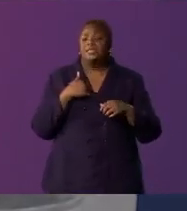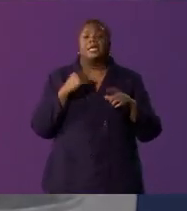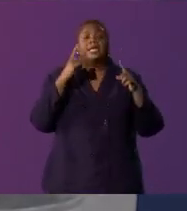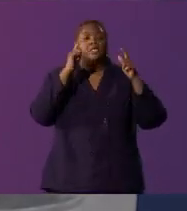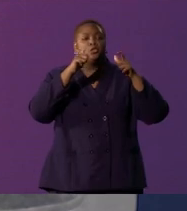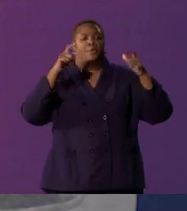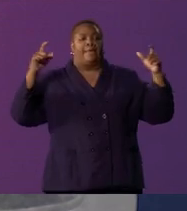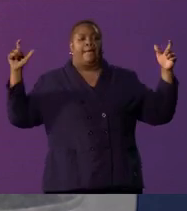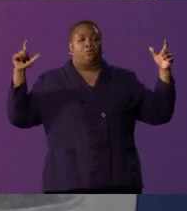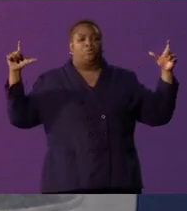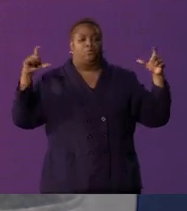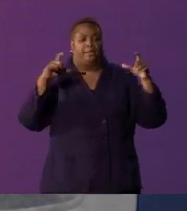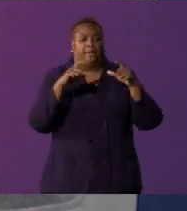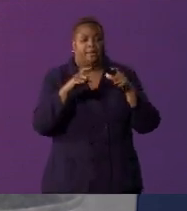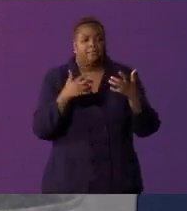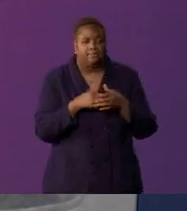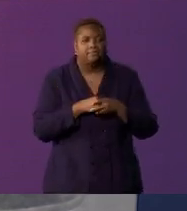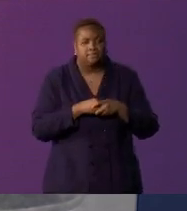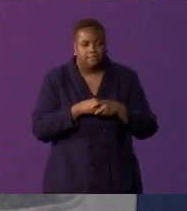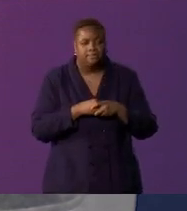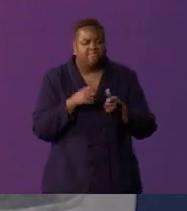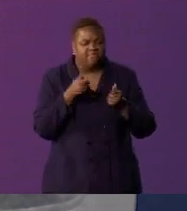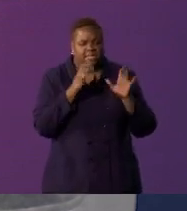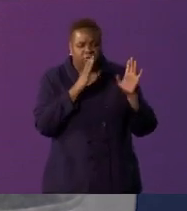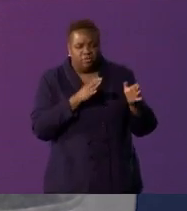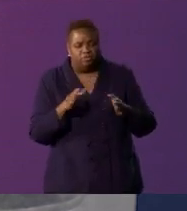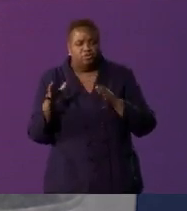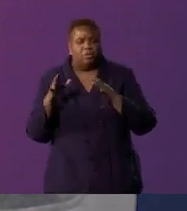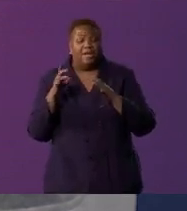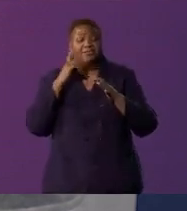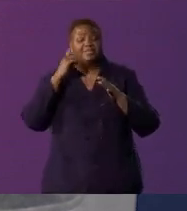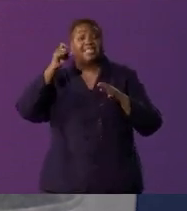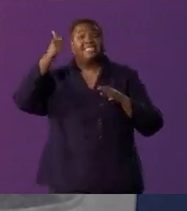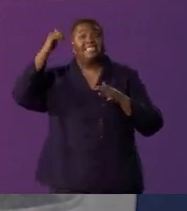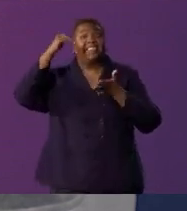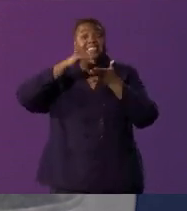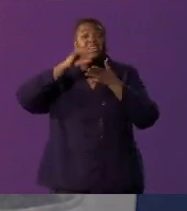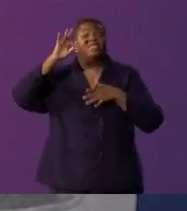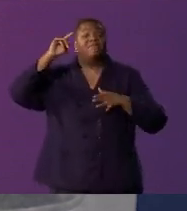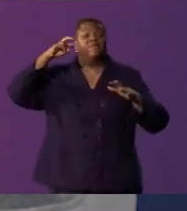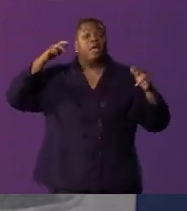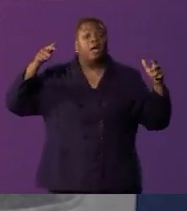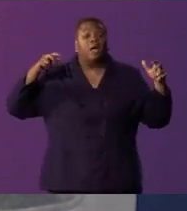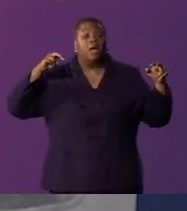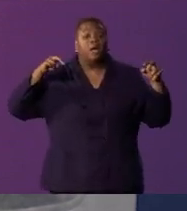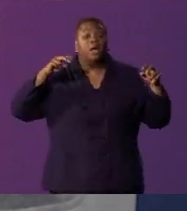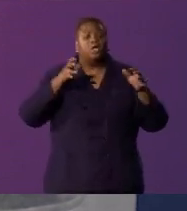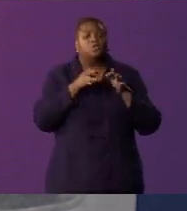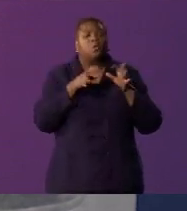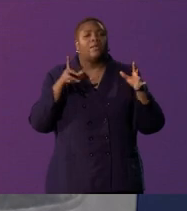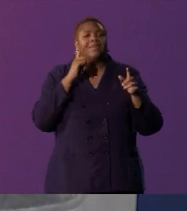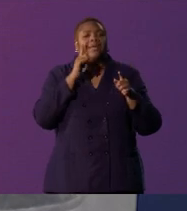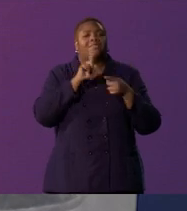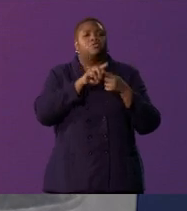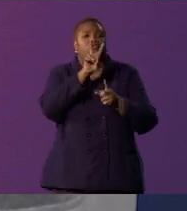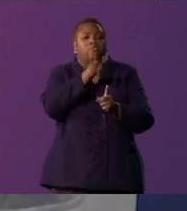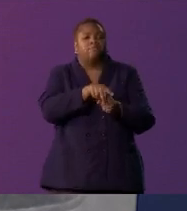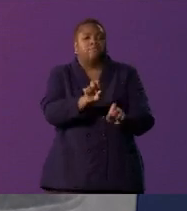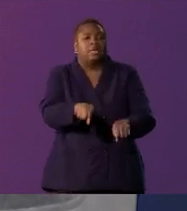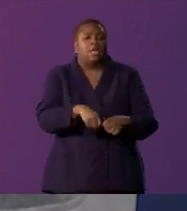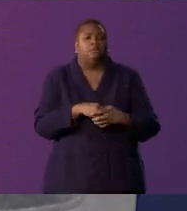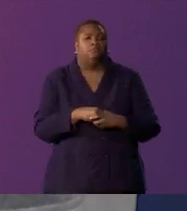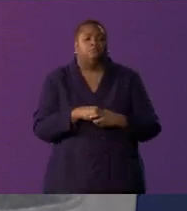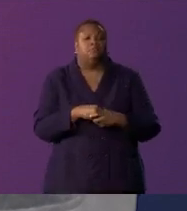in, all right? Any strategy developed at 10,000 feet is worthless unless it can be implemented. And any implementation